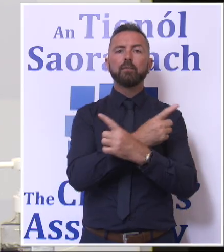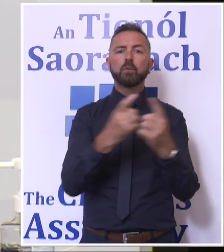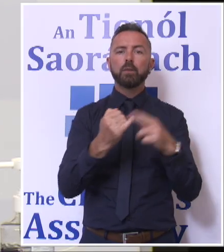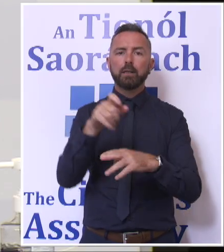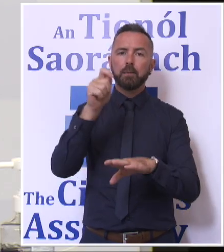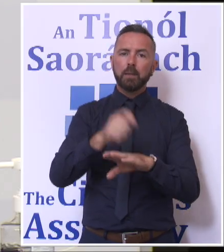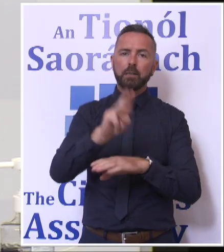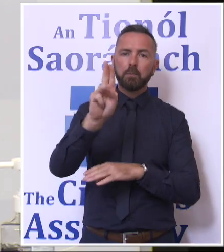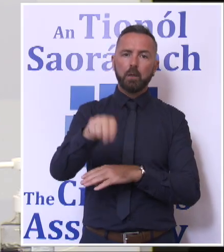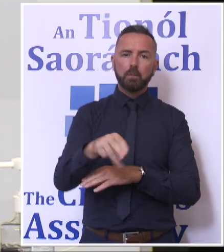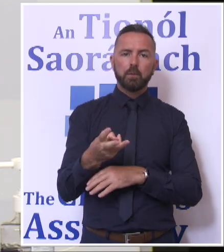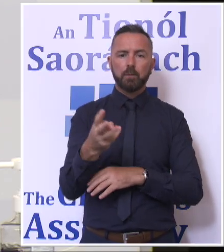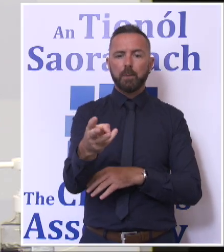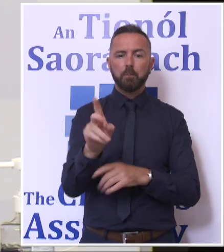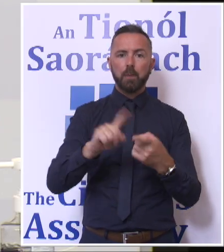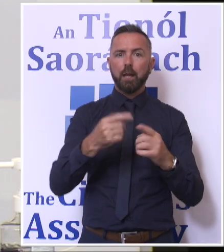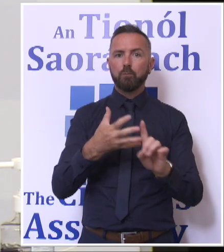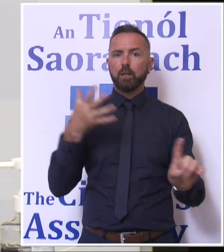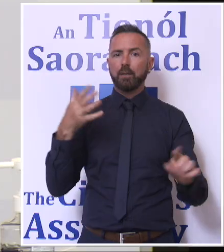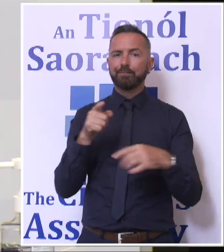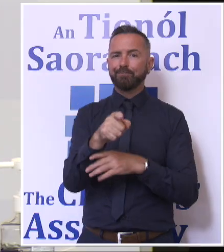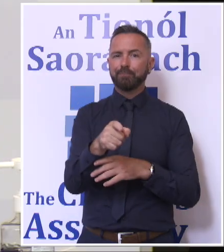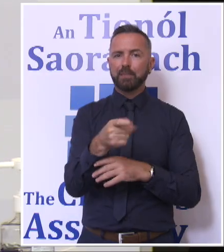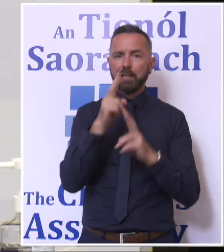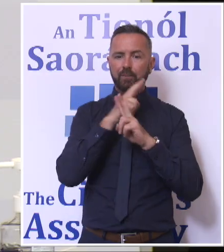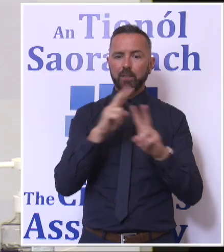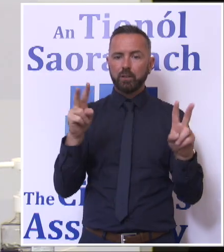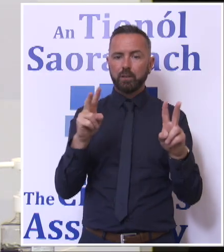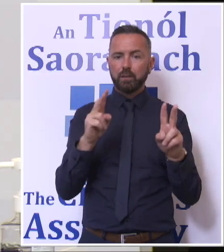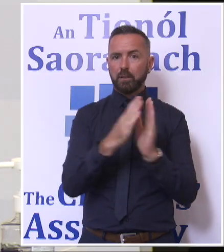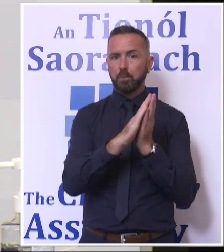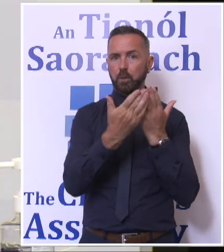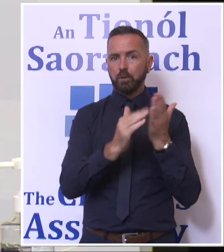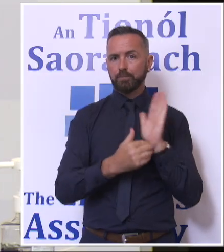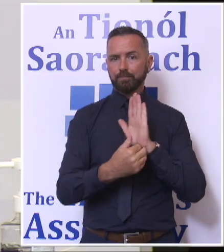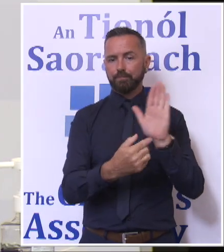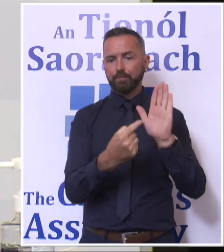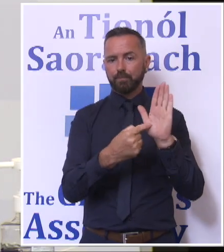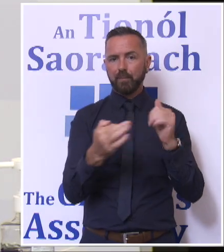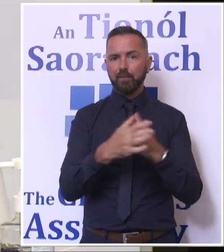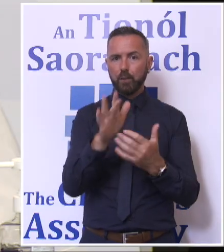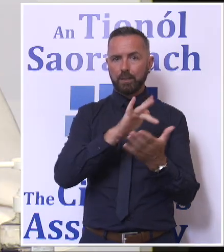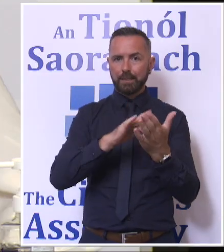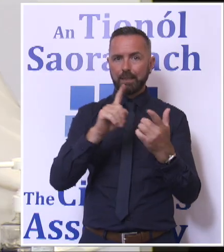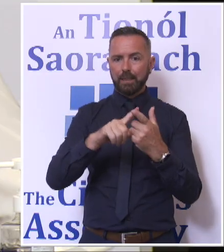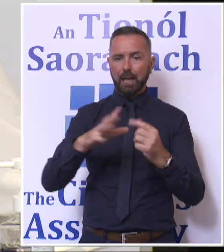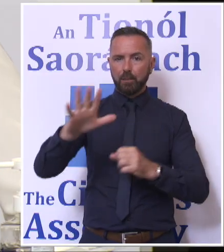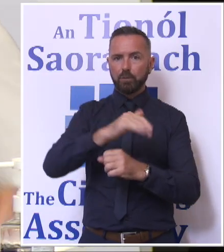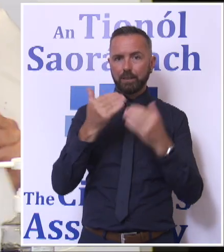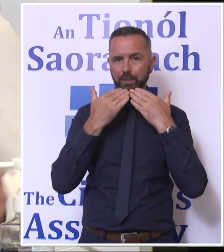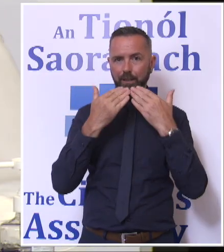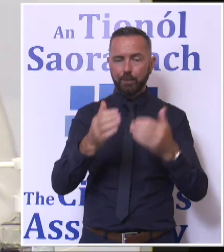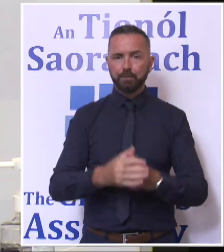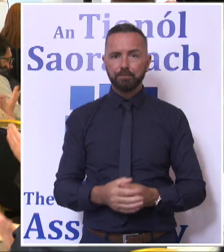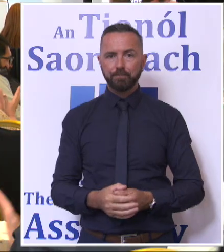the best possible way and realise that vision, this one here, for our city and our region. Thank you.